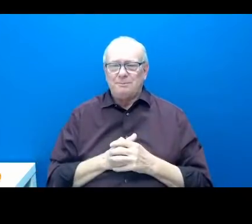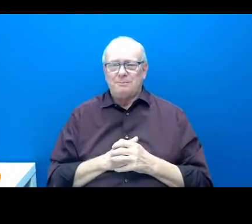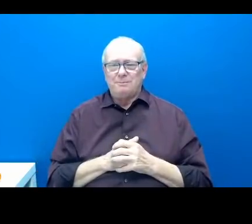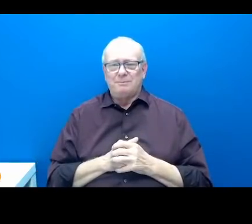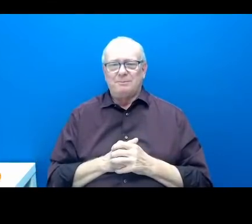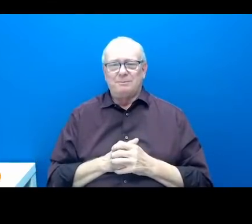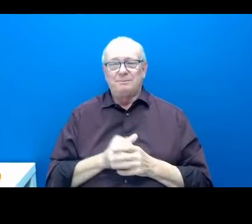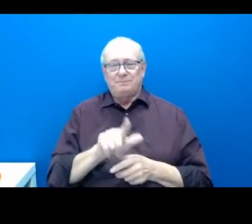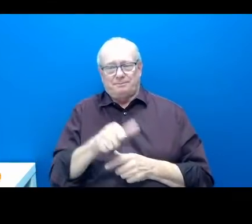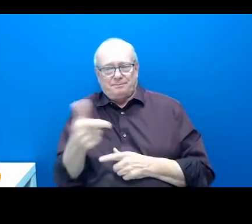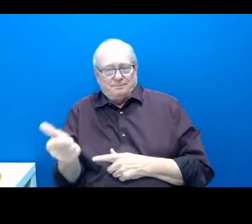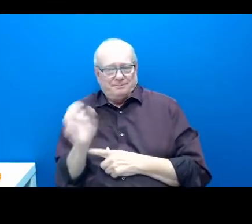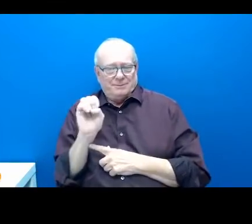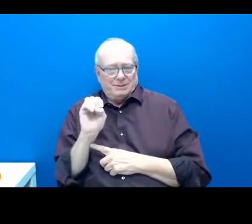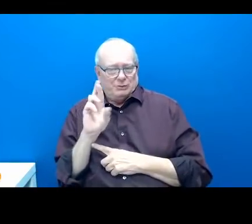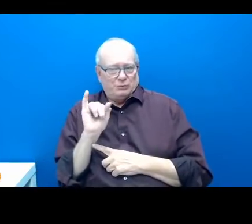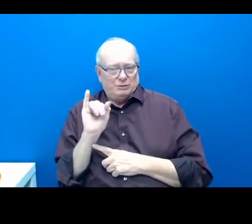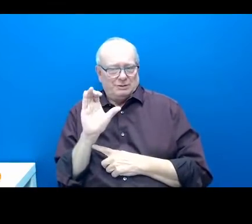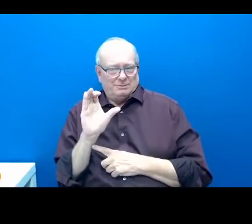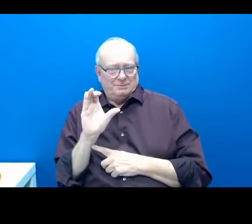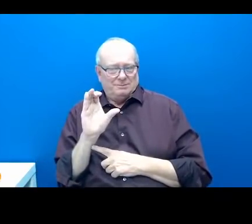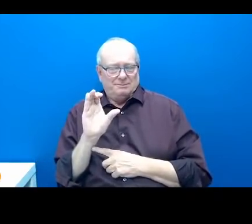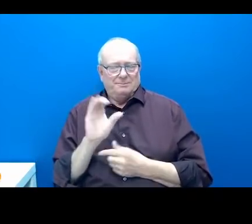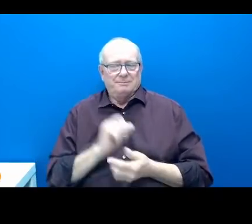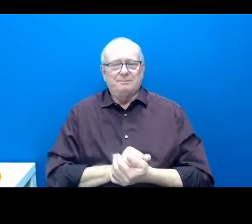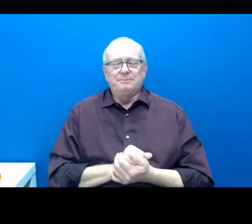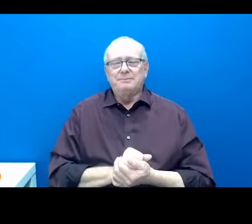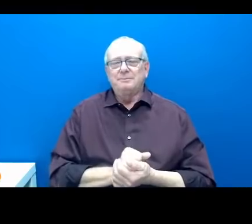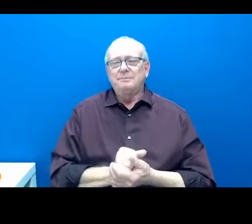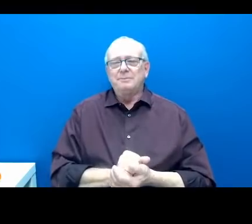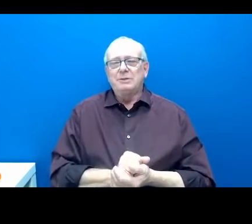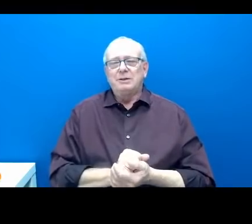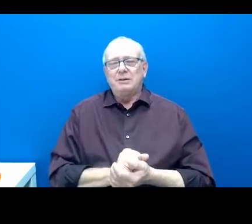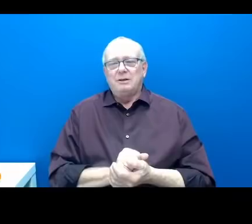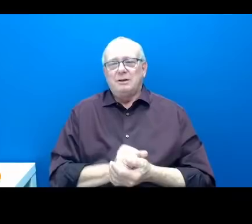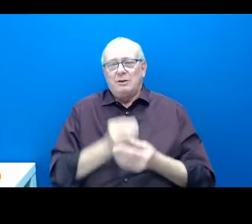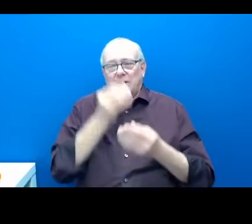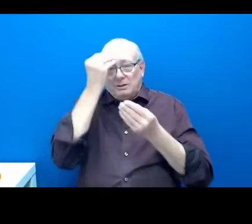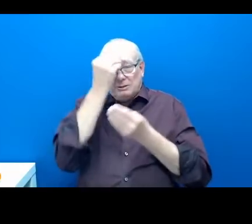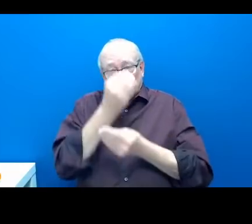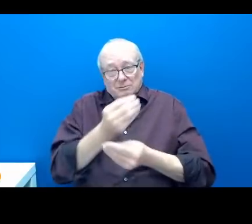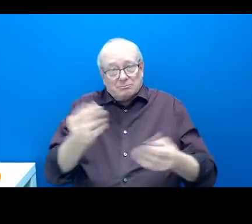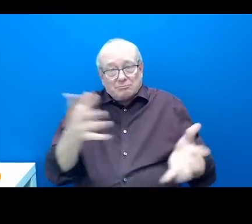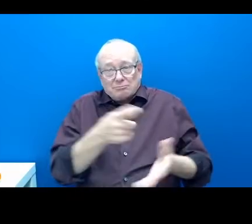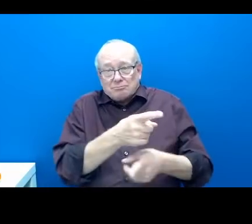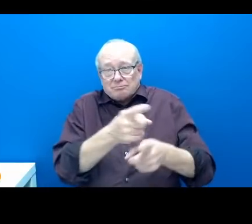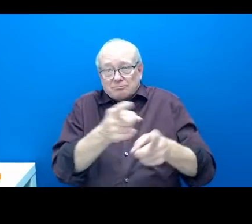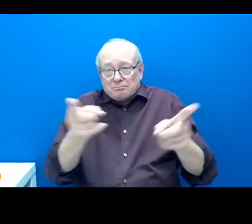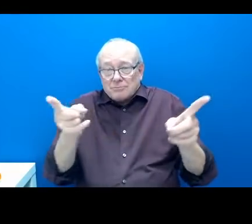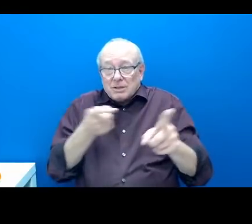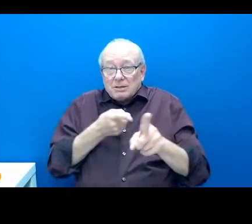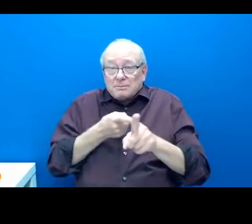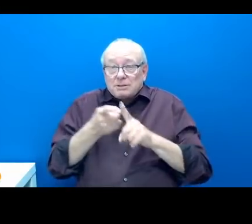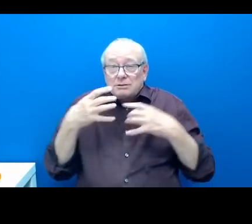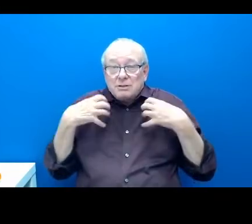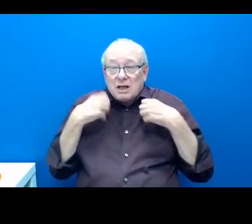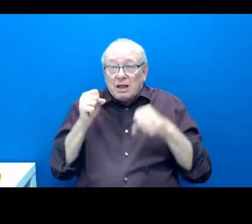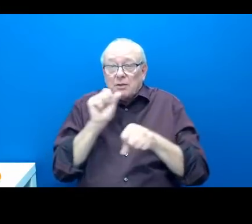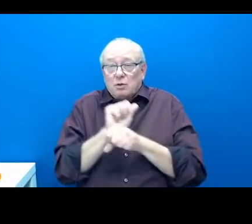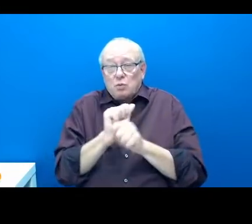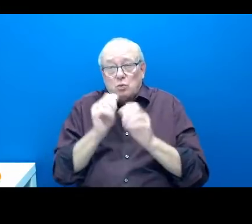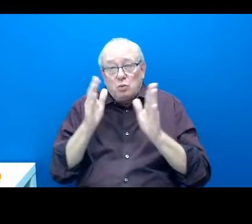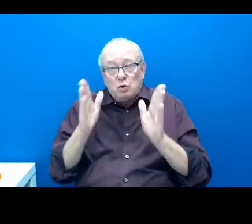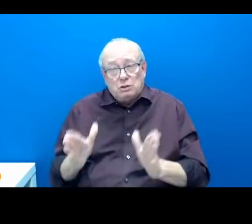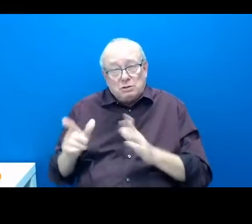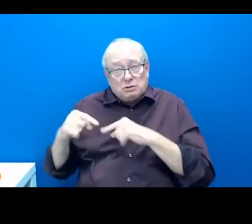to say that this, for everyone, but especially our healthcare workers, this has been a very, very